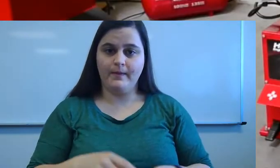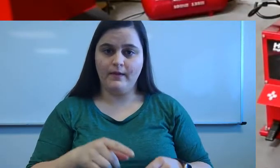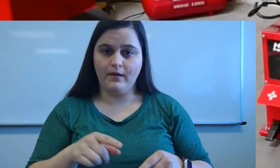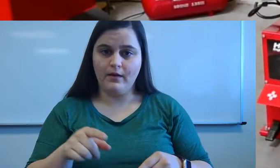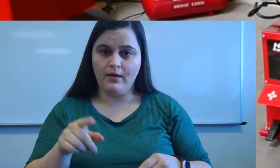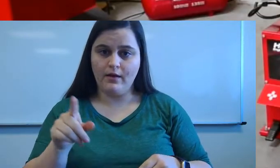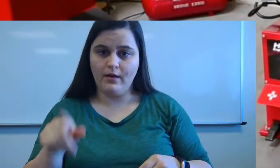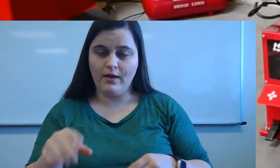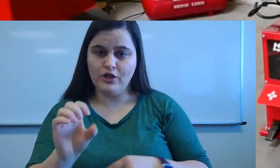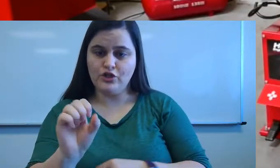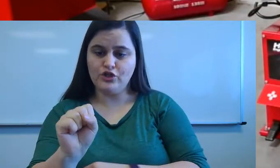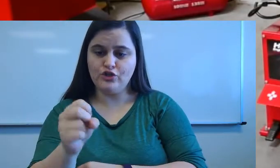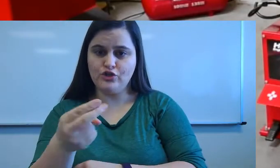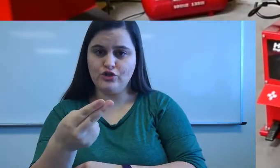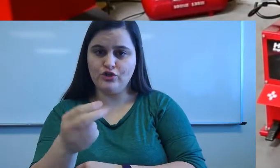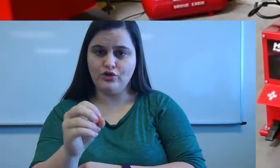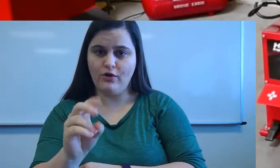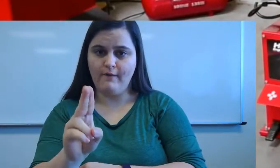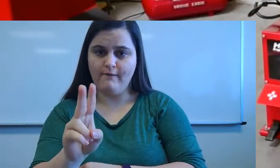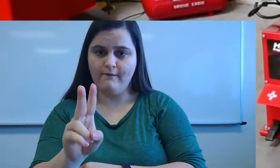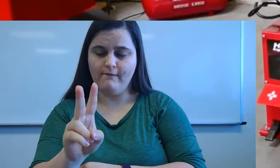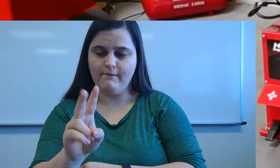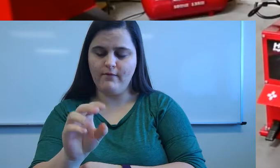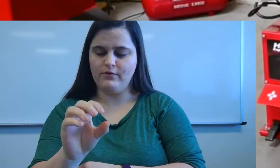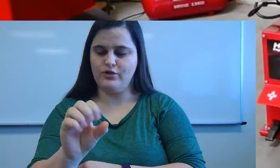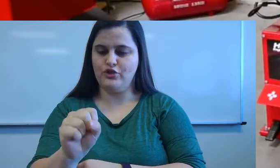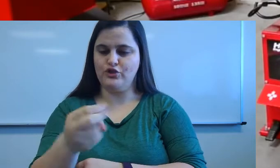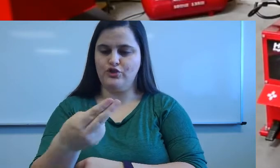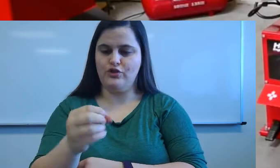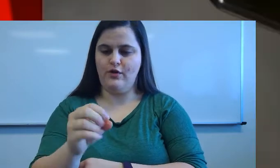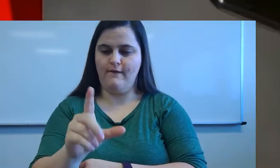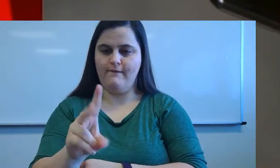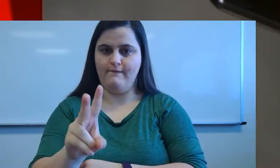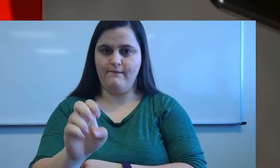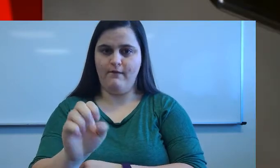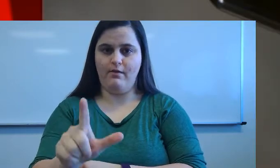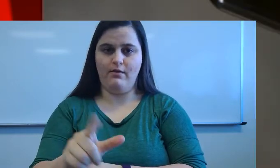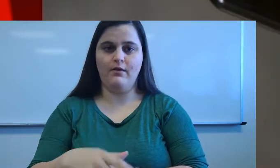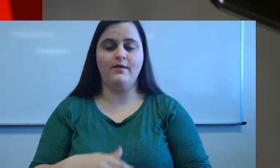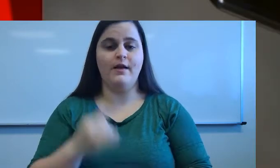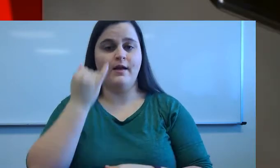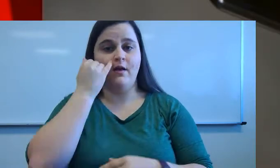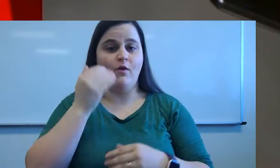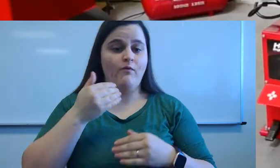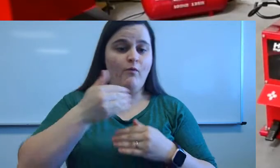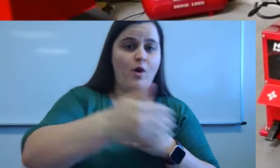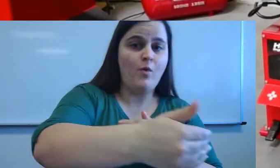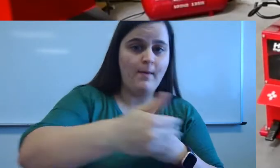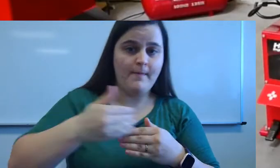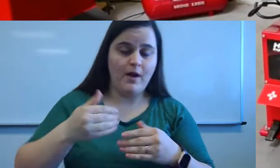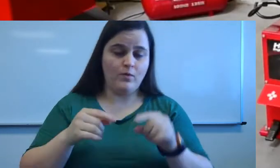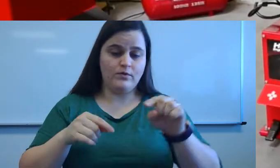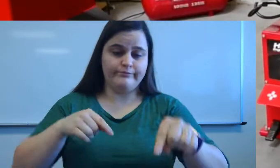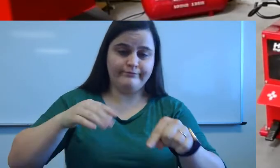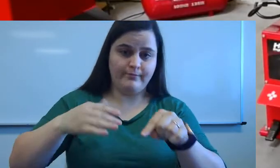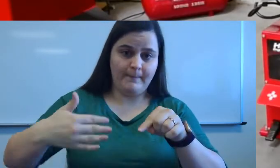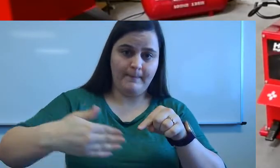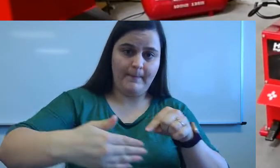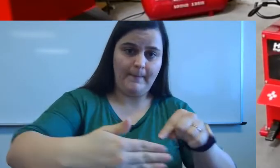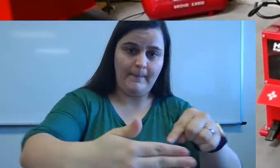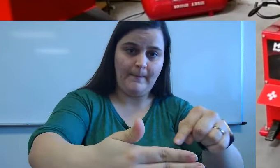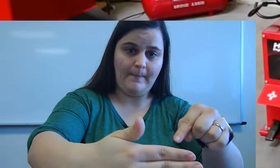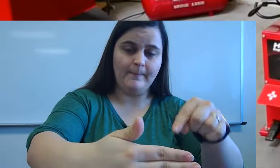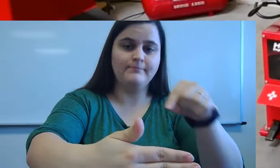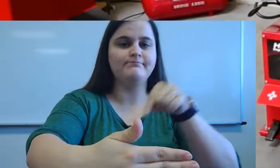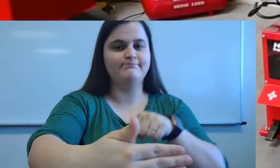And right behind me is our shovel. There is a forward and a backwards button. If we push it forward